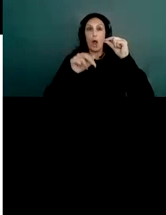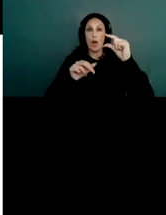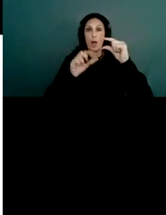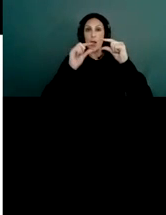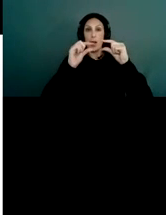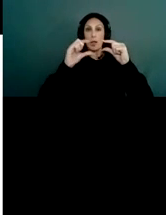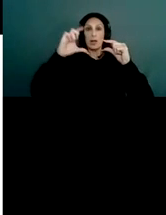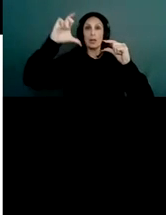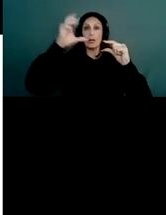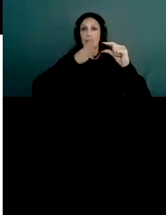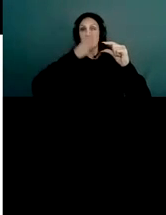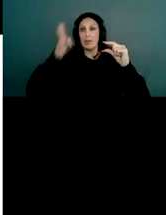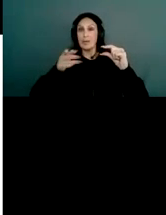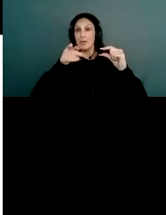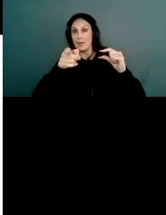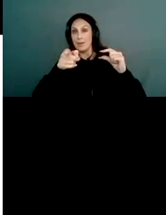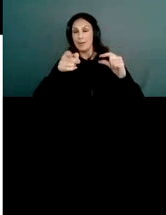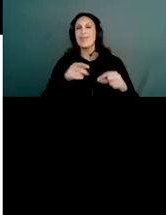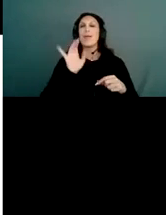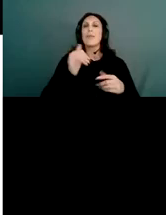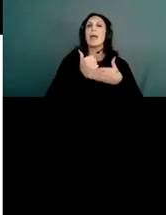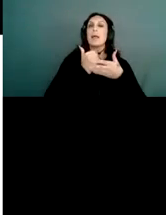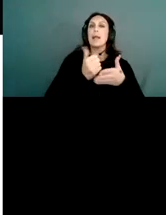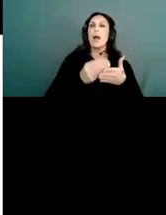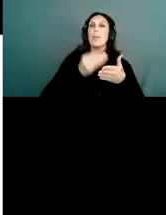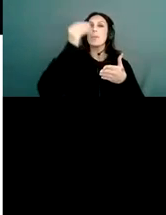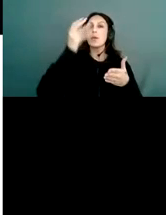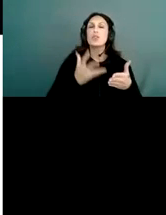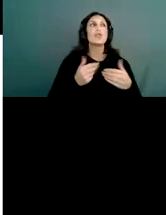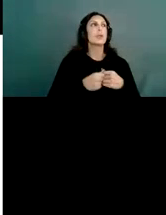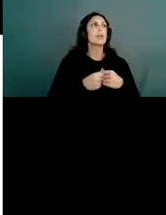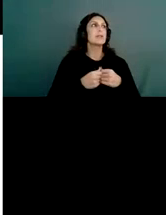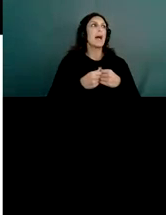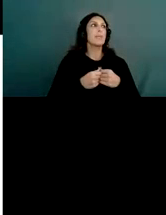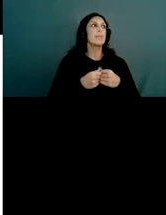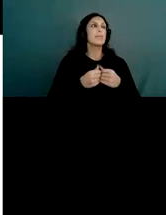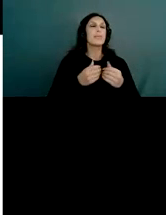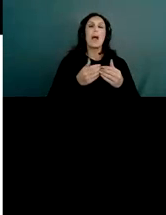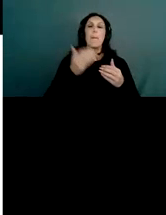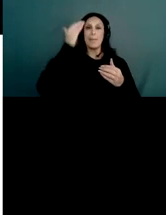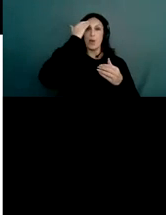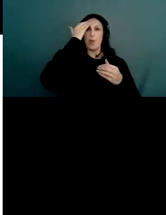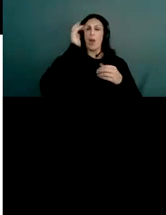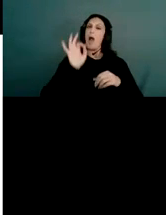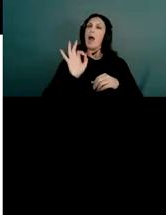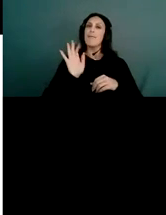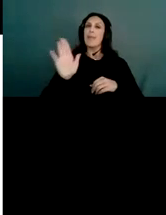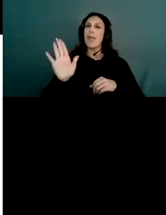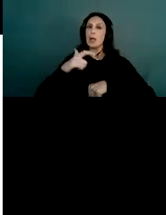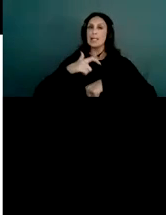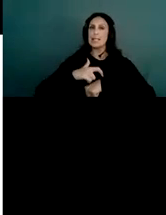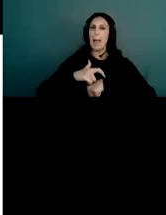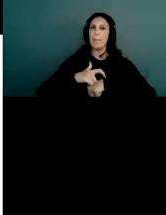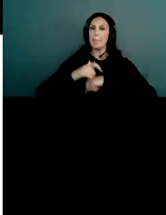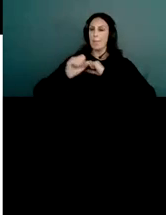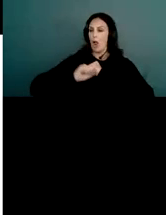can help students work on time management skills. They know what their goal is, and they need to plan to go ahead and meet that goal by